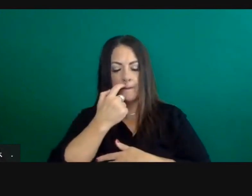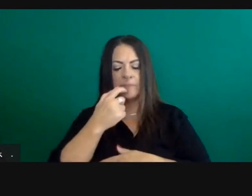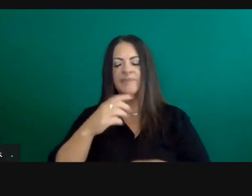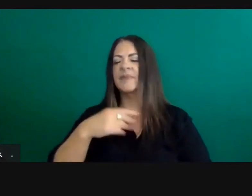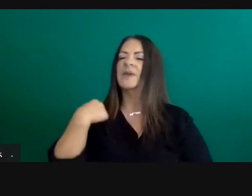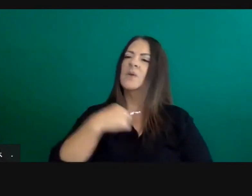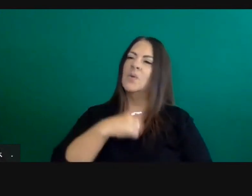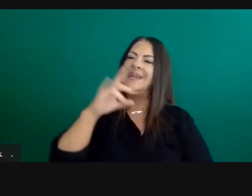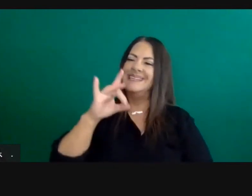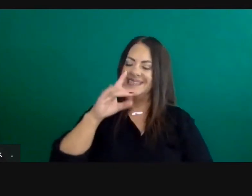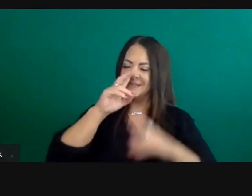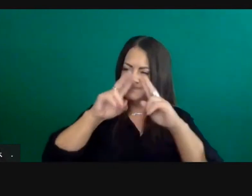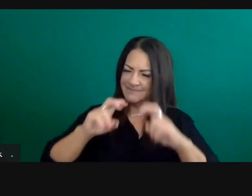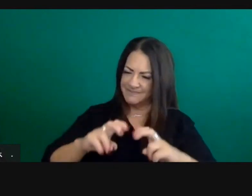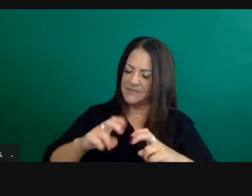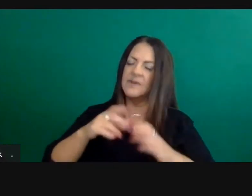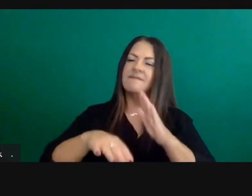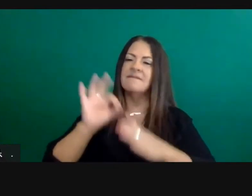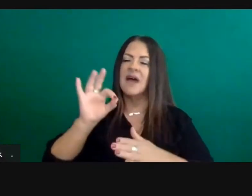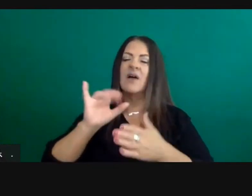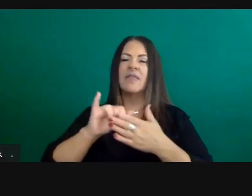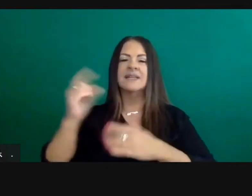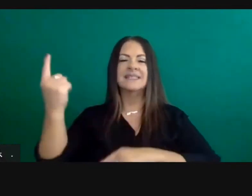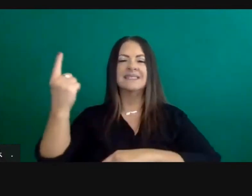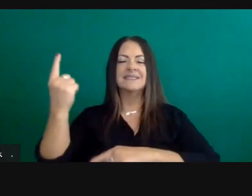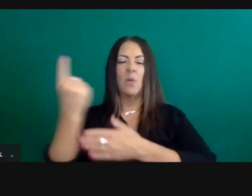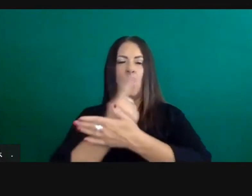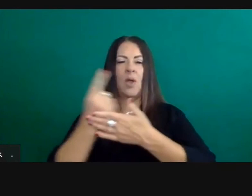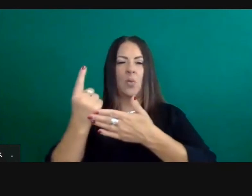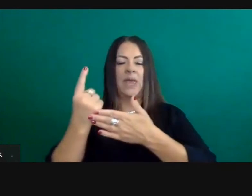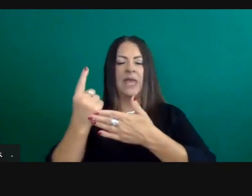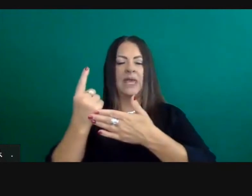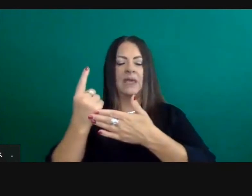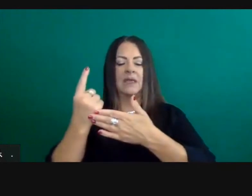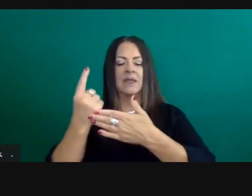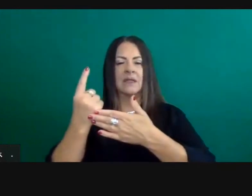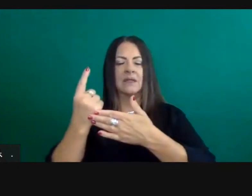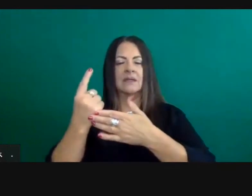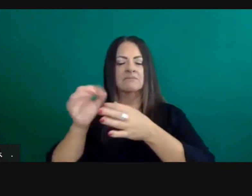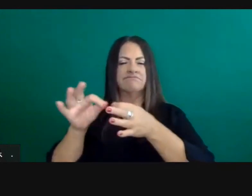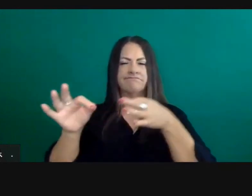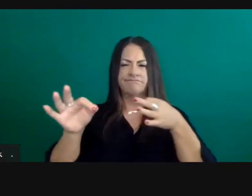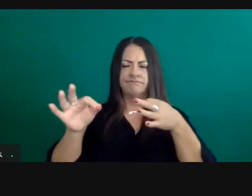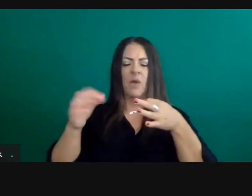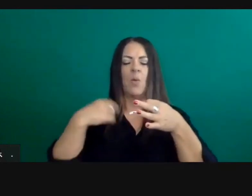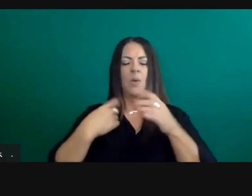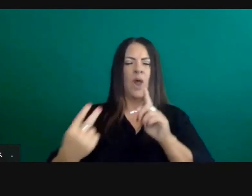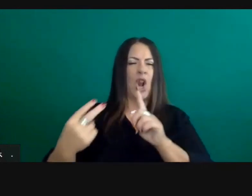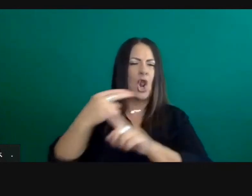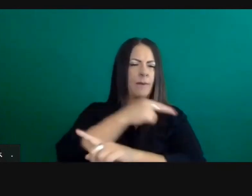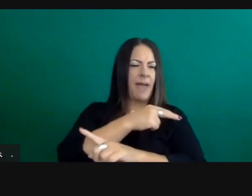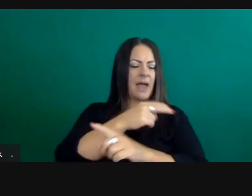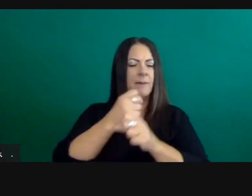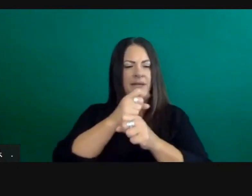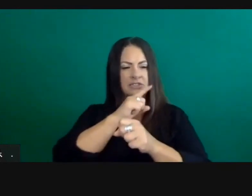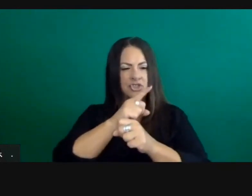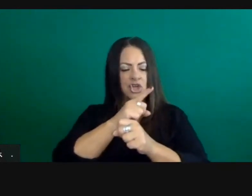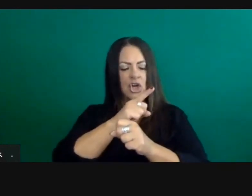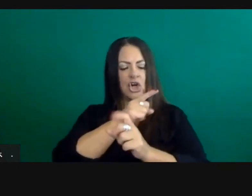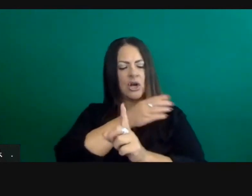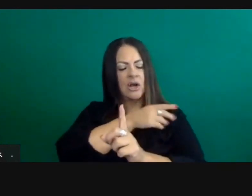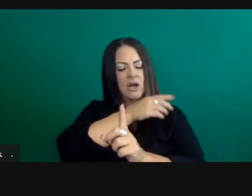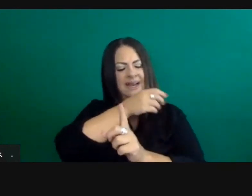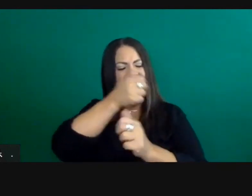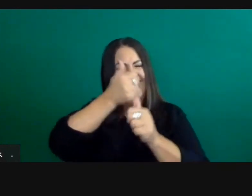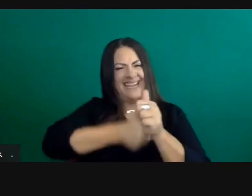and landed on a 7-day lag for a number of reasons, so that we ensure that our data is current and reflective of what's